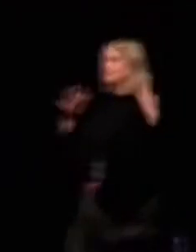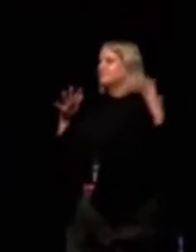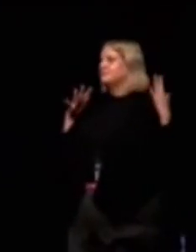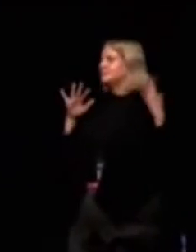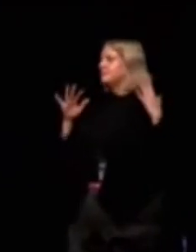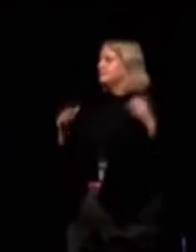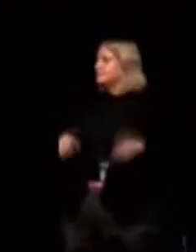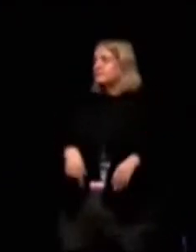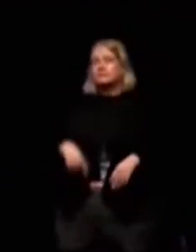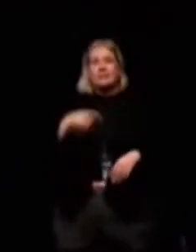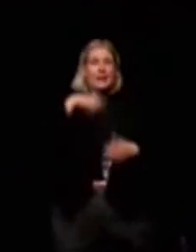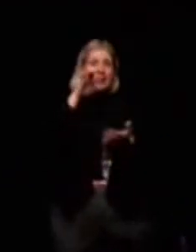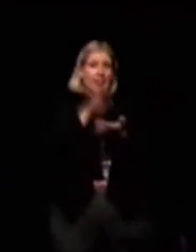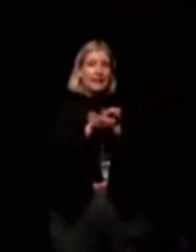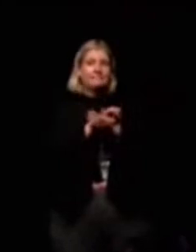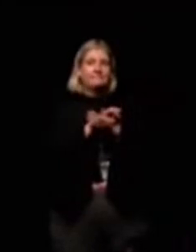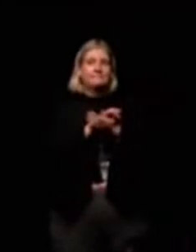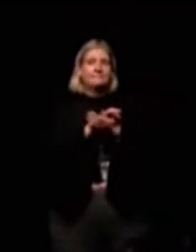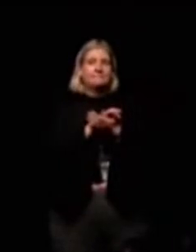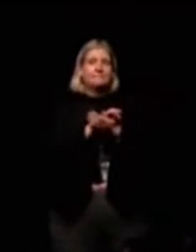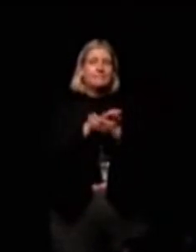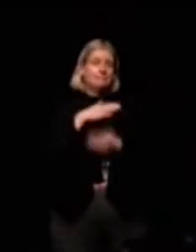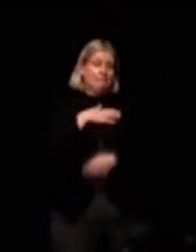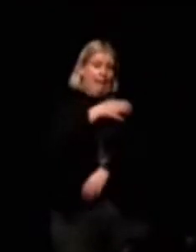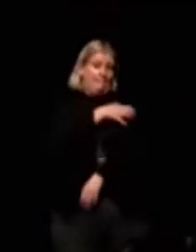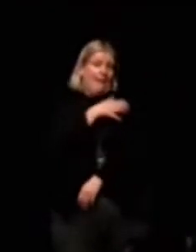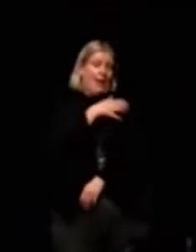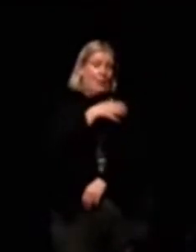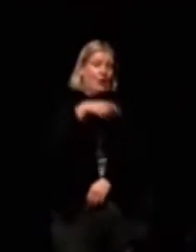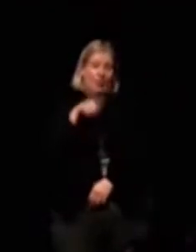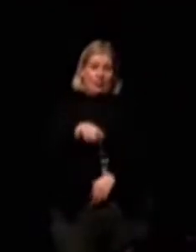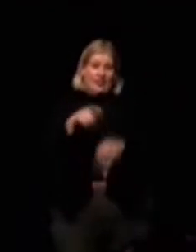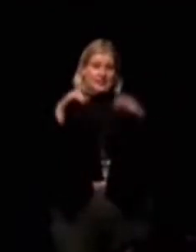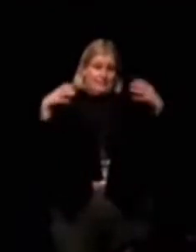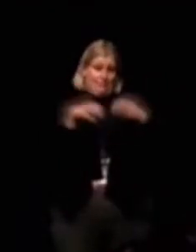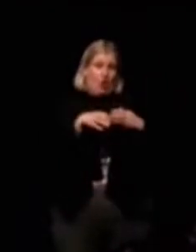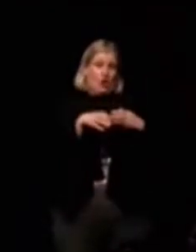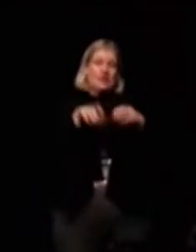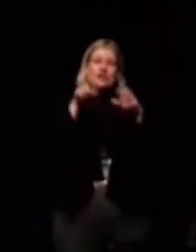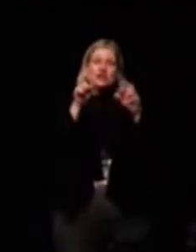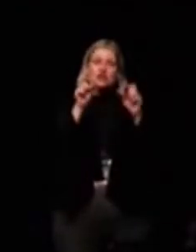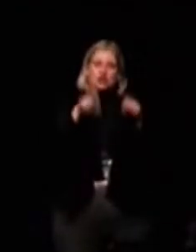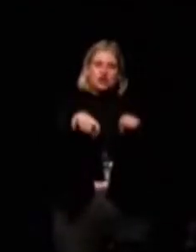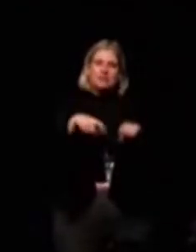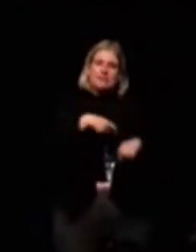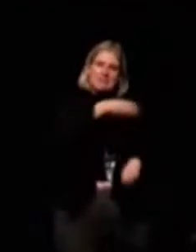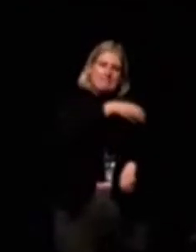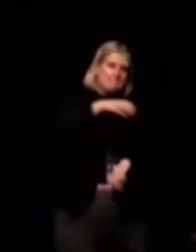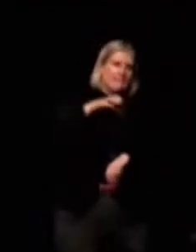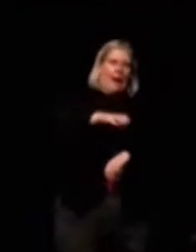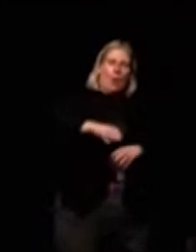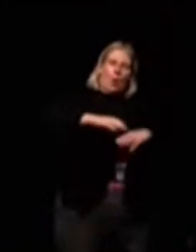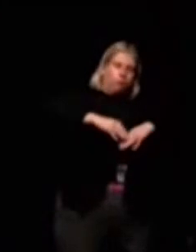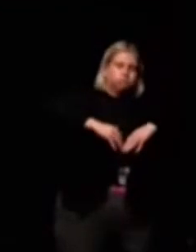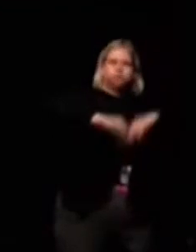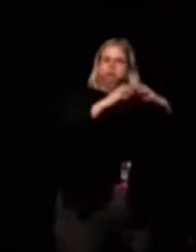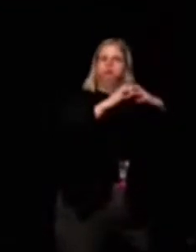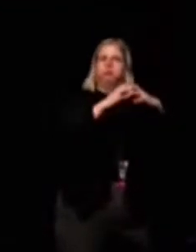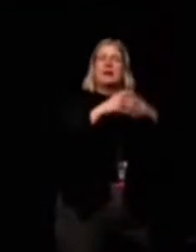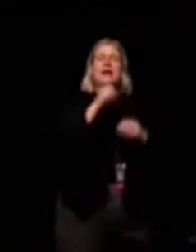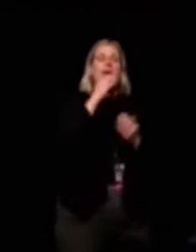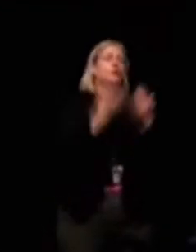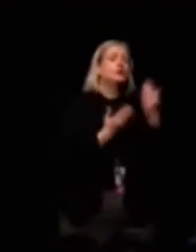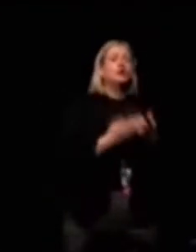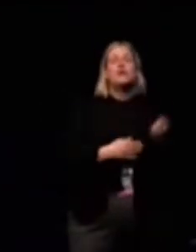And I believe to my core that this party can and should be a powerhouse, not to serve one